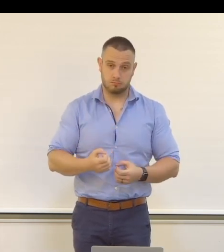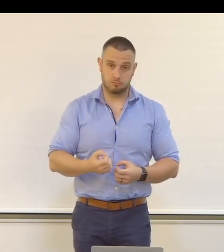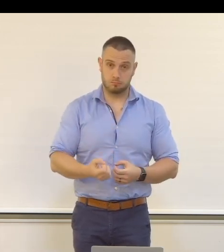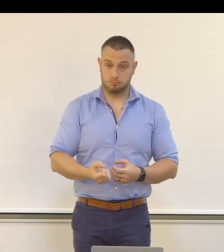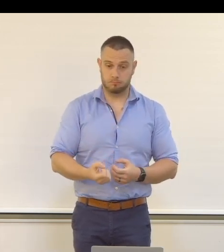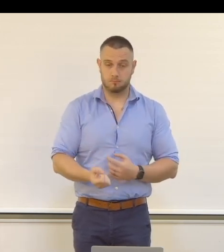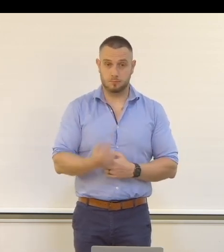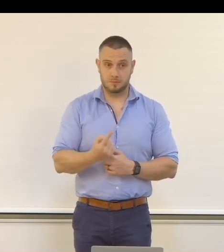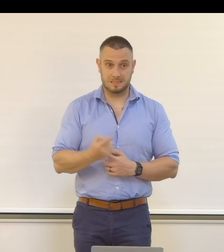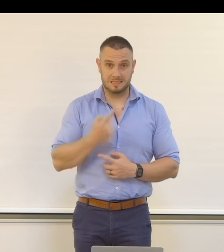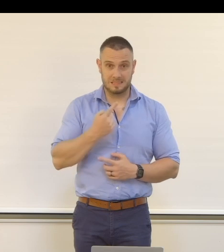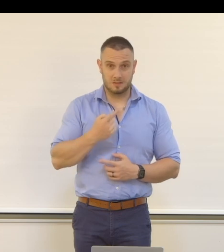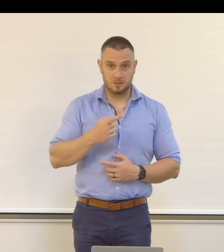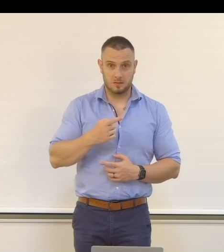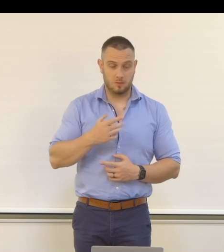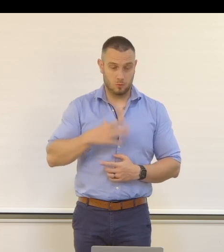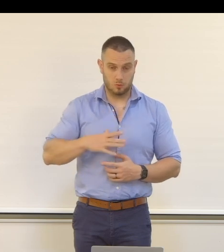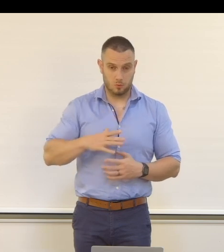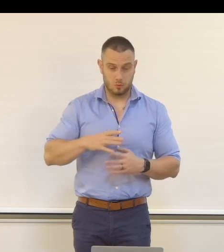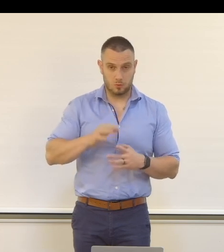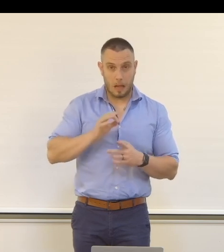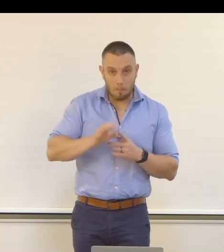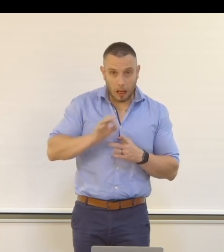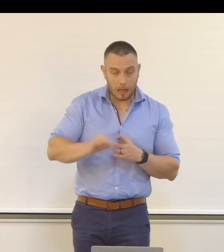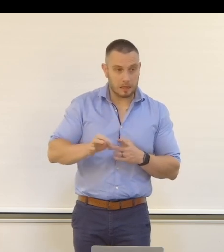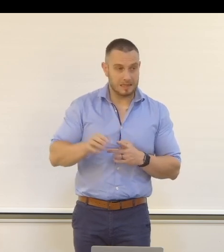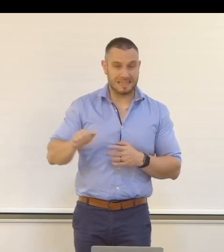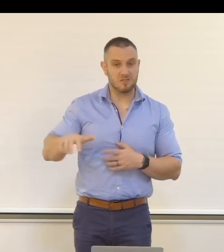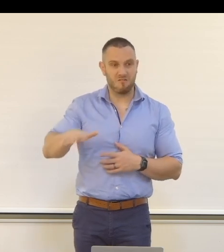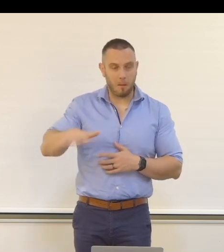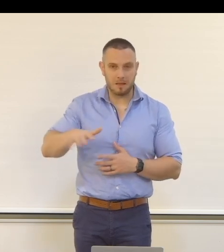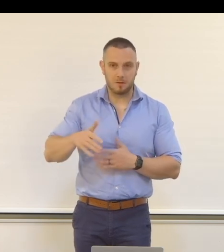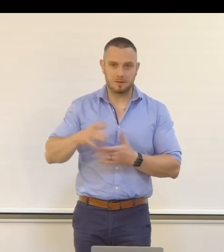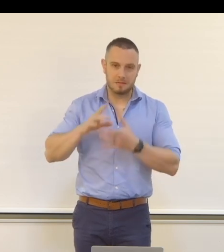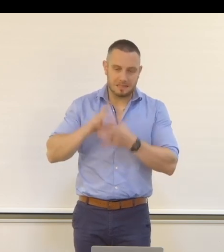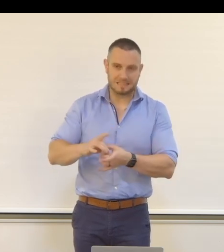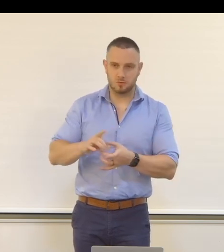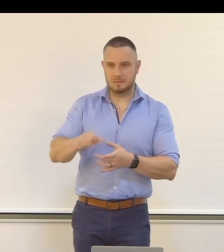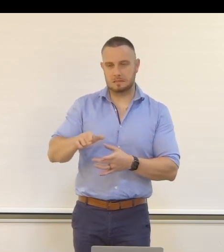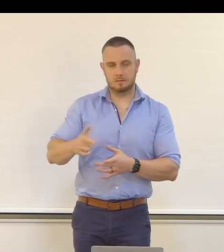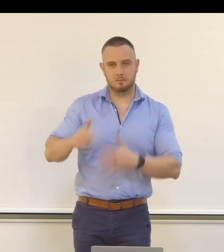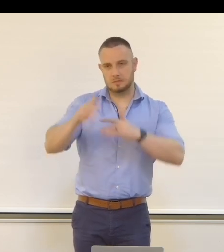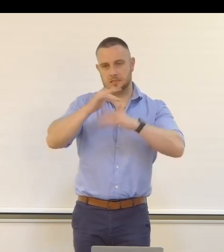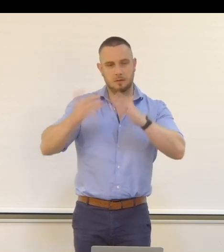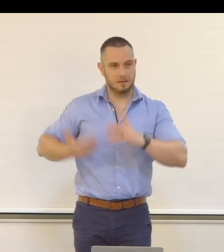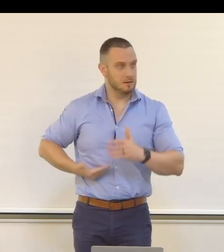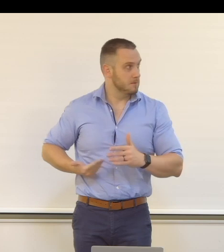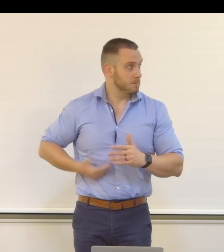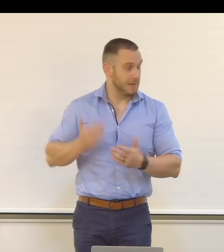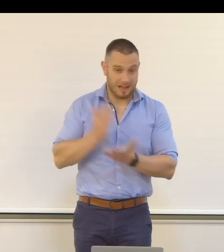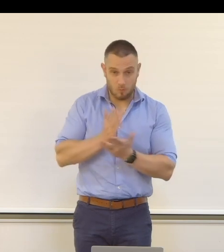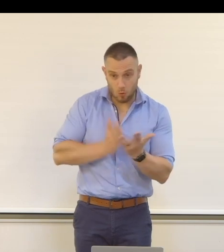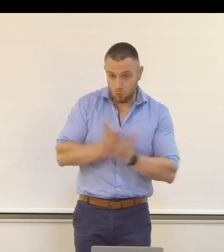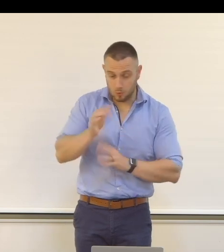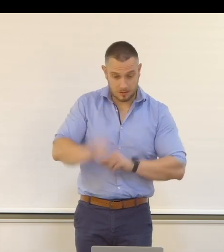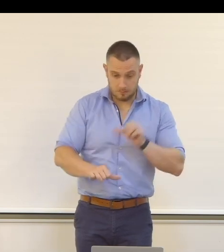like to apply, and he had the support from his whole family, who is already linked more or less to the sector. And he went through all